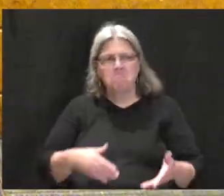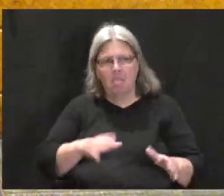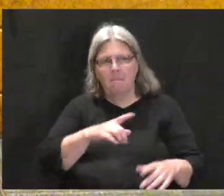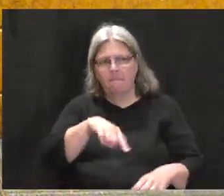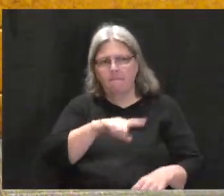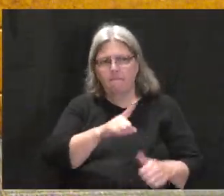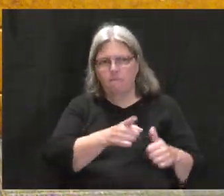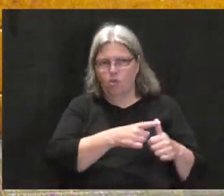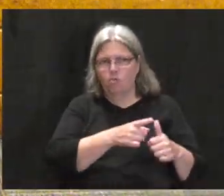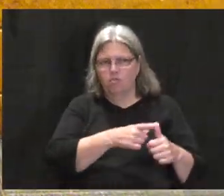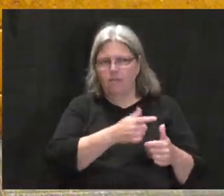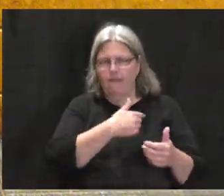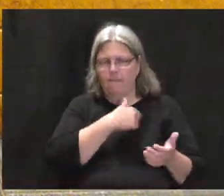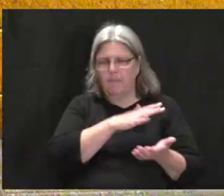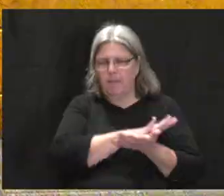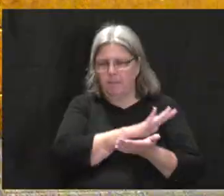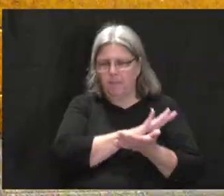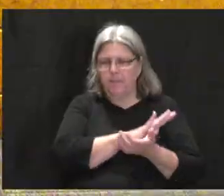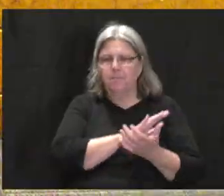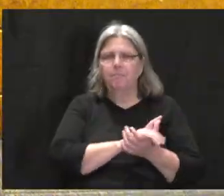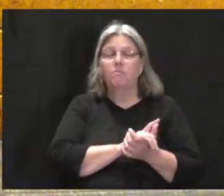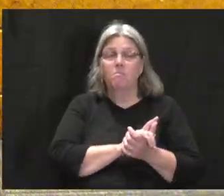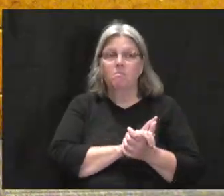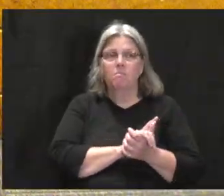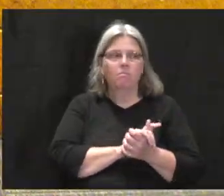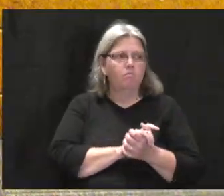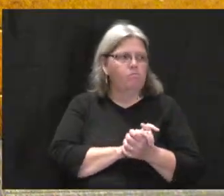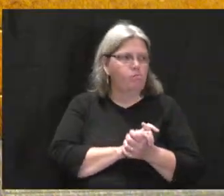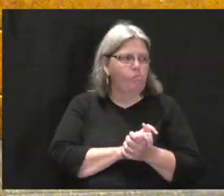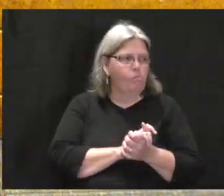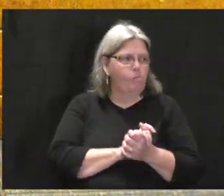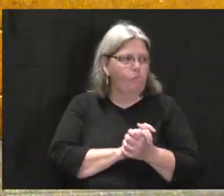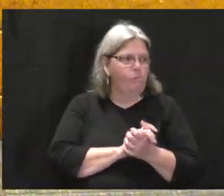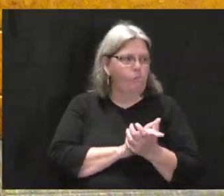Oh, come on up. We got to have a Vanna and a reporter.